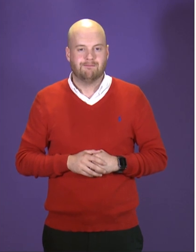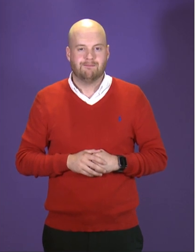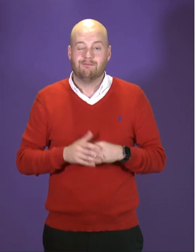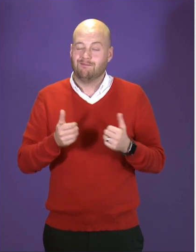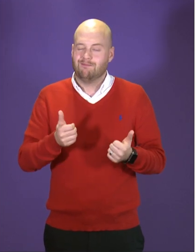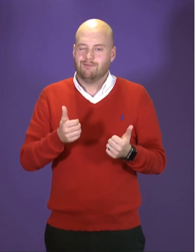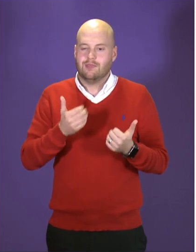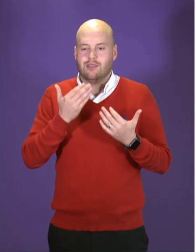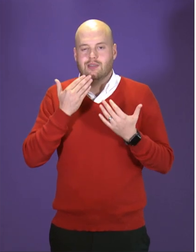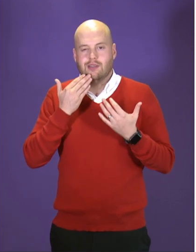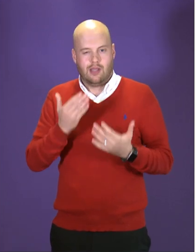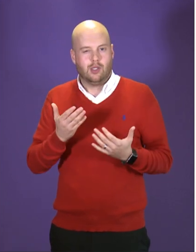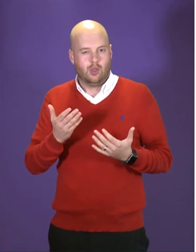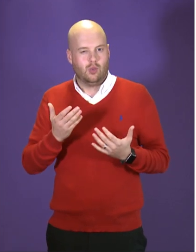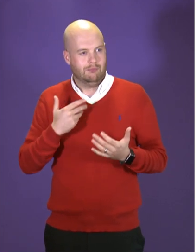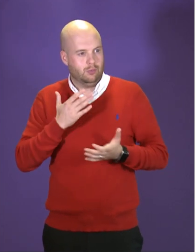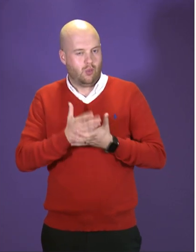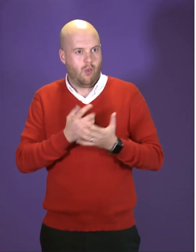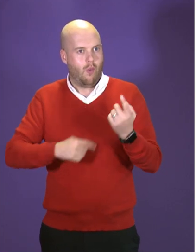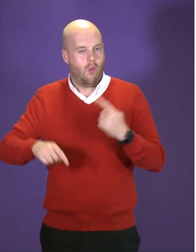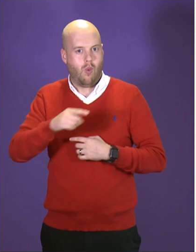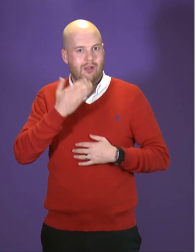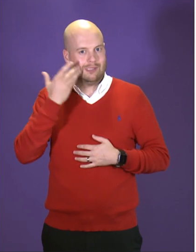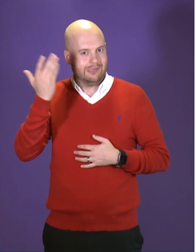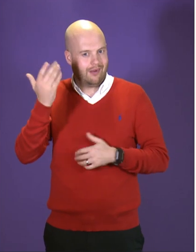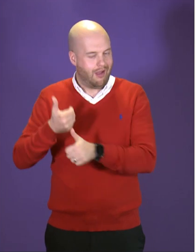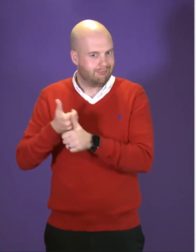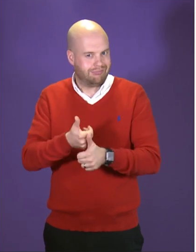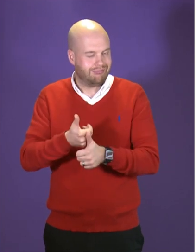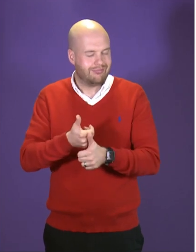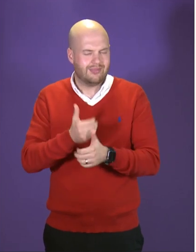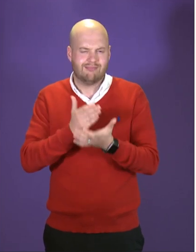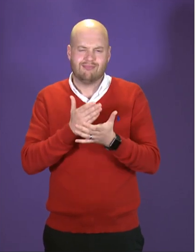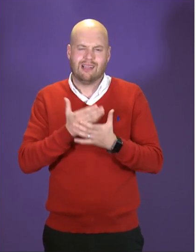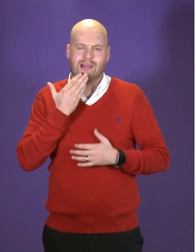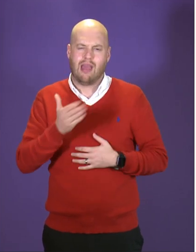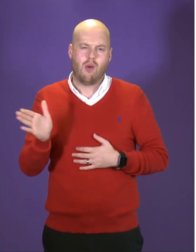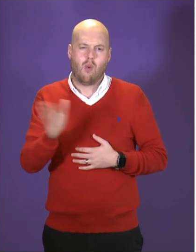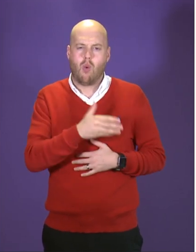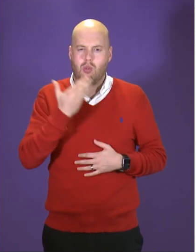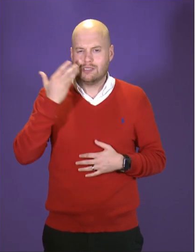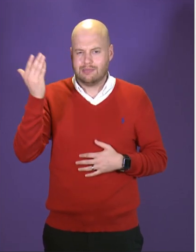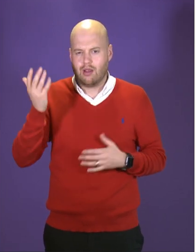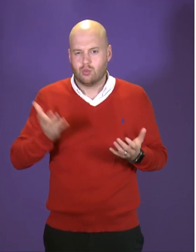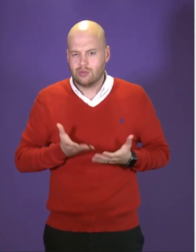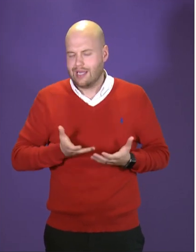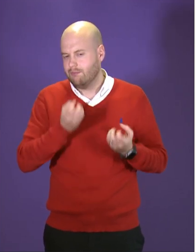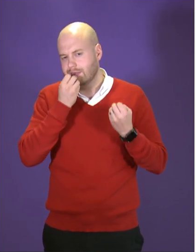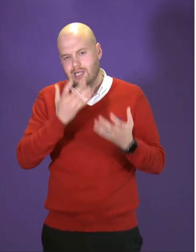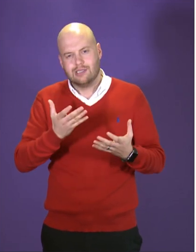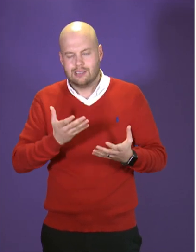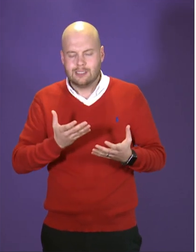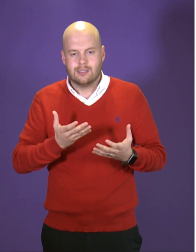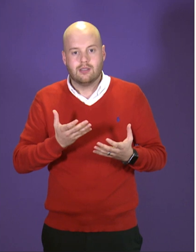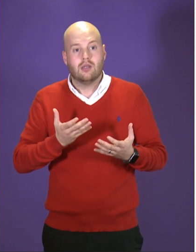Thank you, Minister. A message we've heard from, I think, all our speakers this afternoon. So can I thank all our contributors for their fantastic presentations? And can I thank